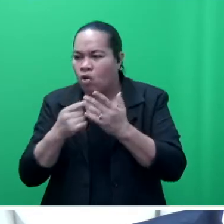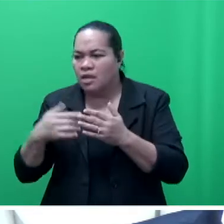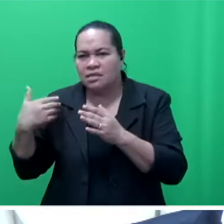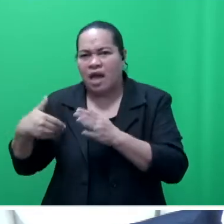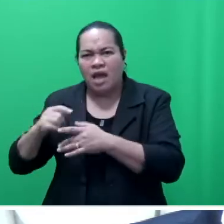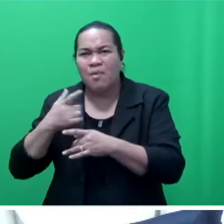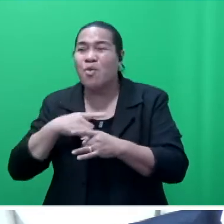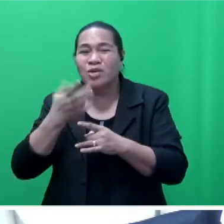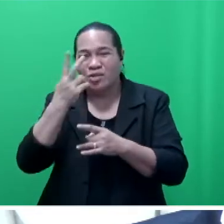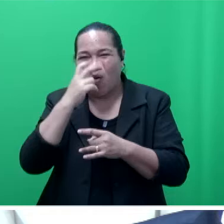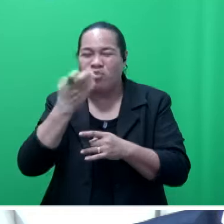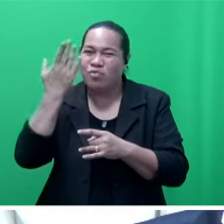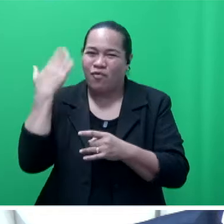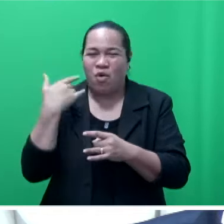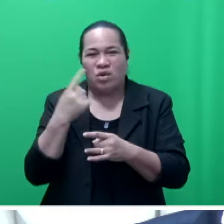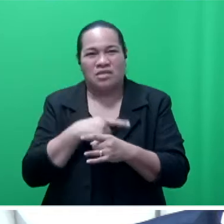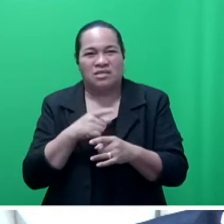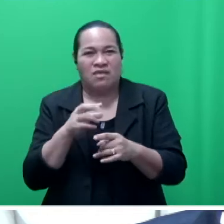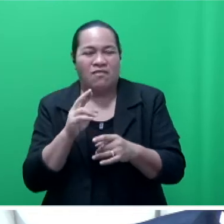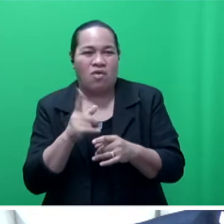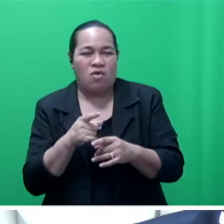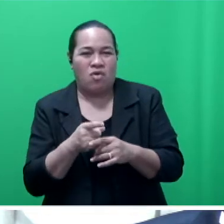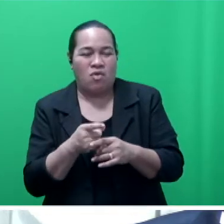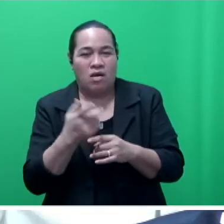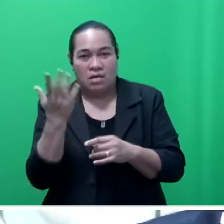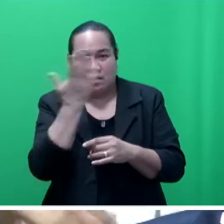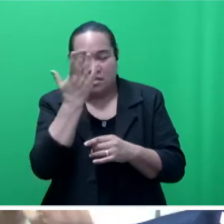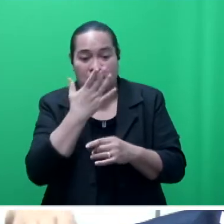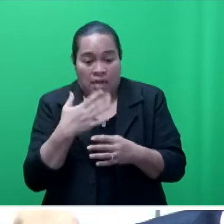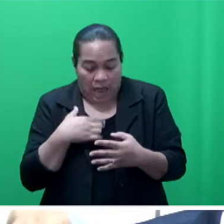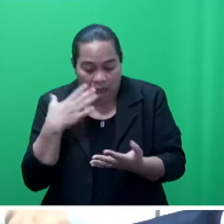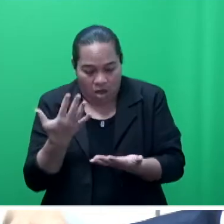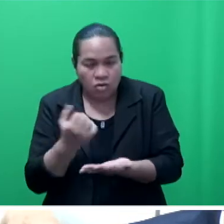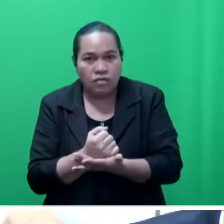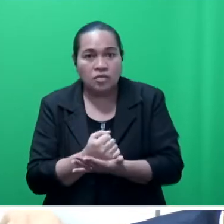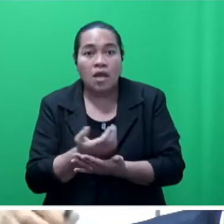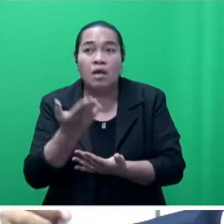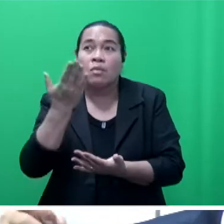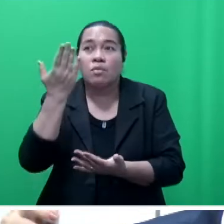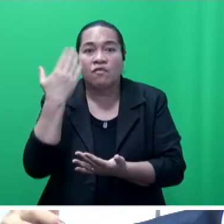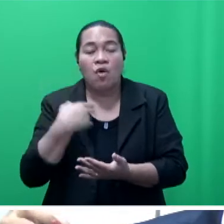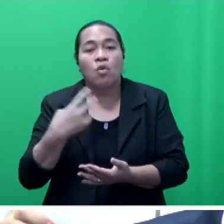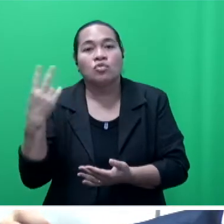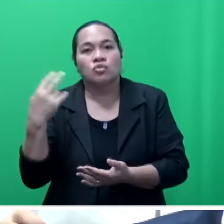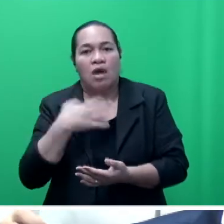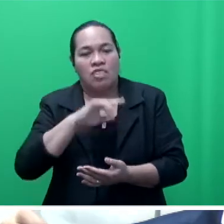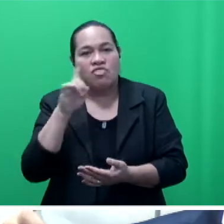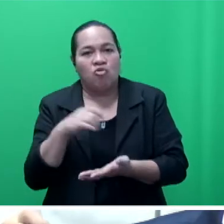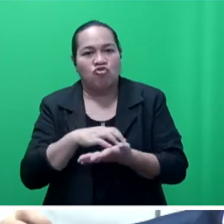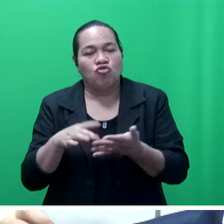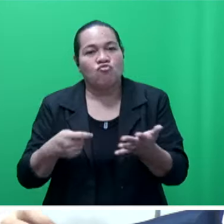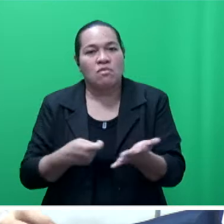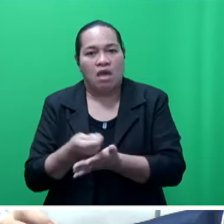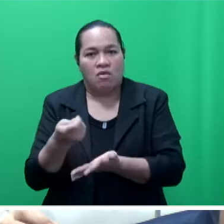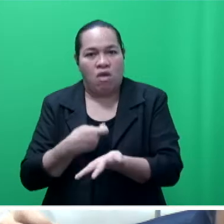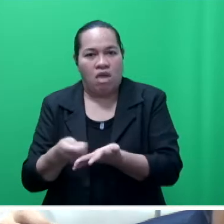cinema. And the rent, and I'm just getting a confirmation soon, was over $200,000 for that place,